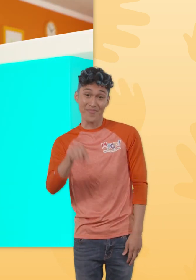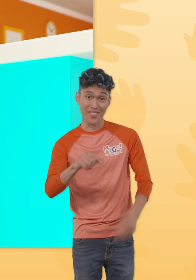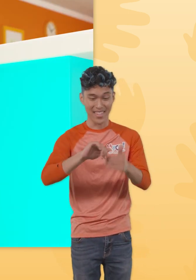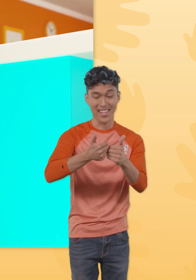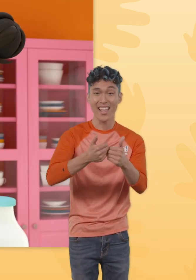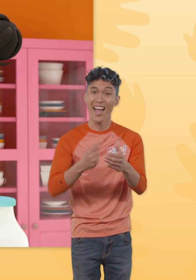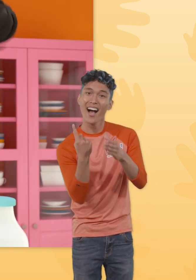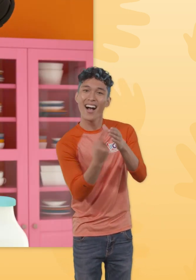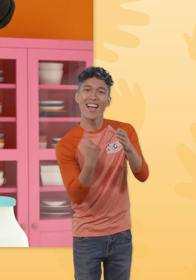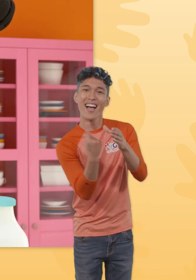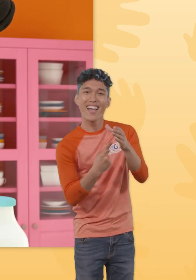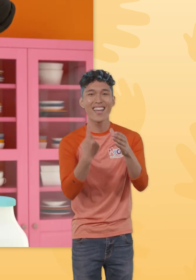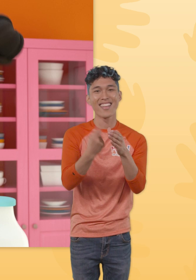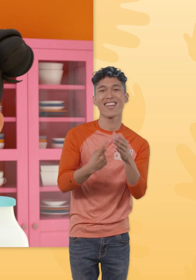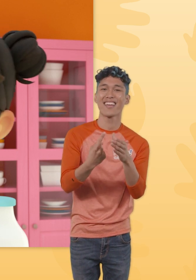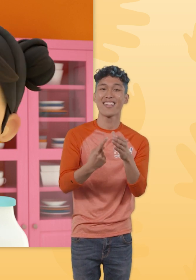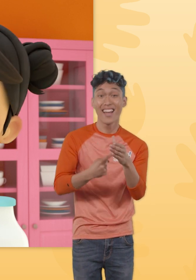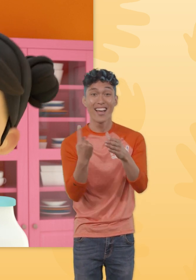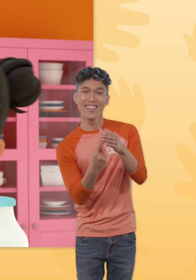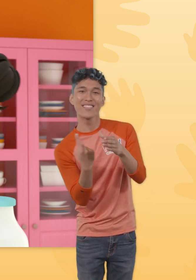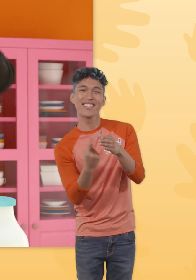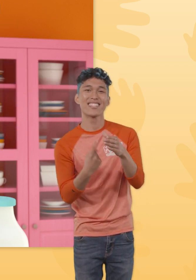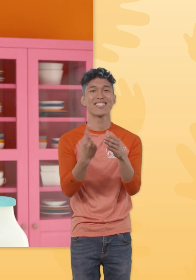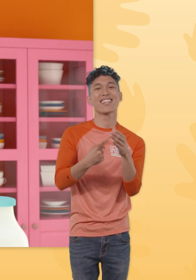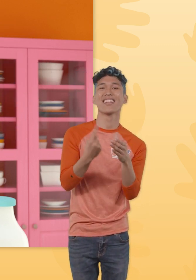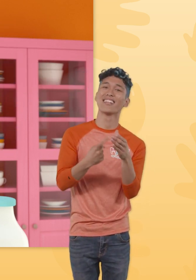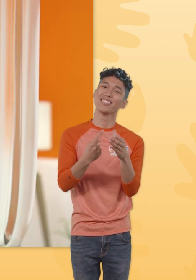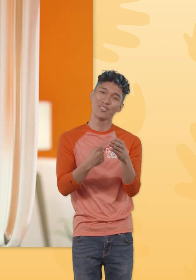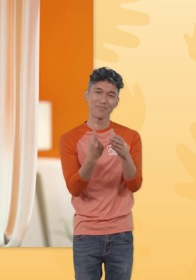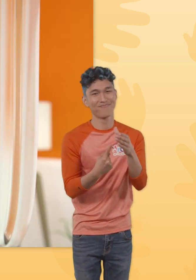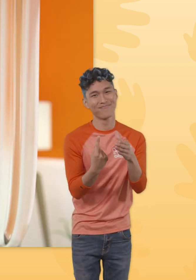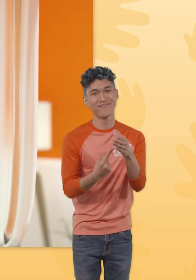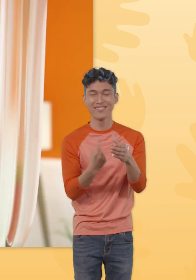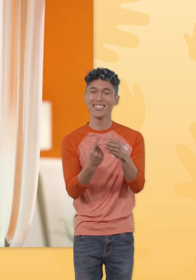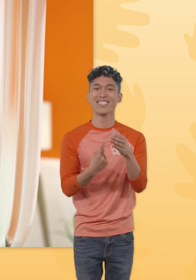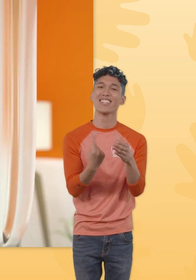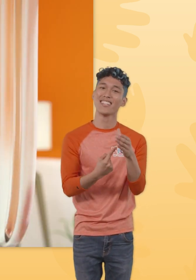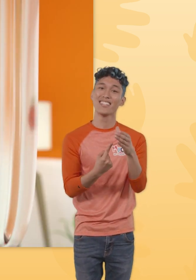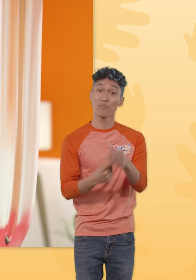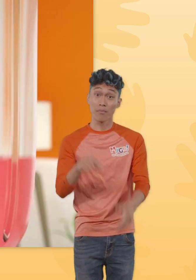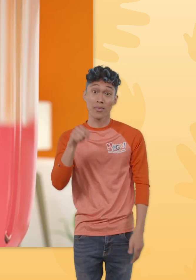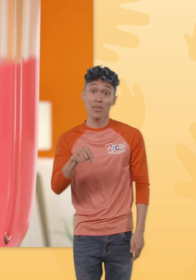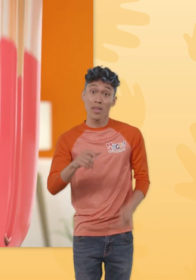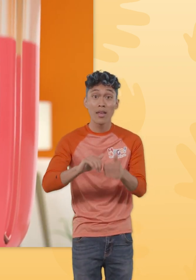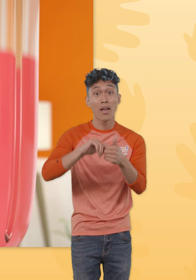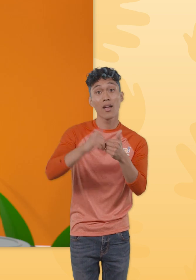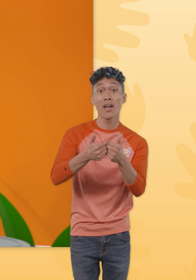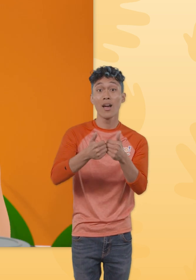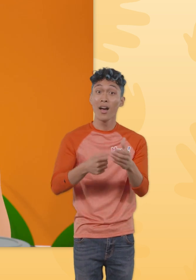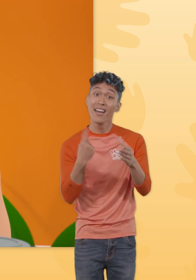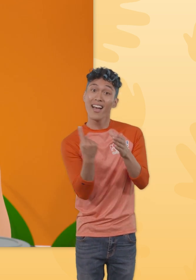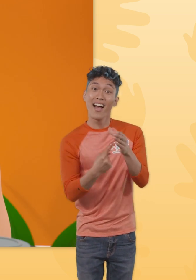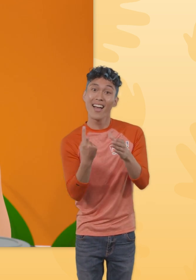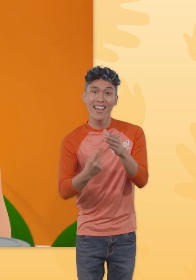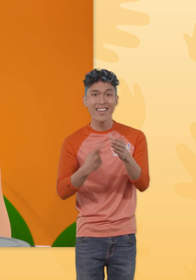This is the way we mix it up, mix it up, mix it up. This is the